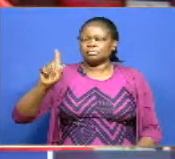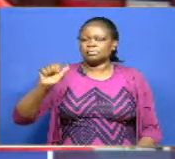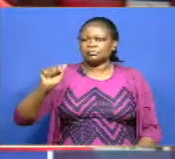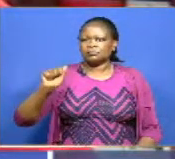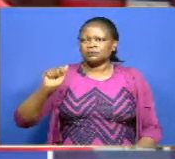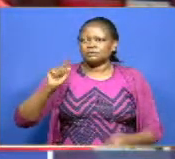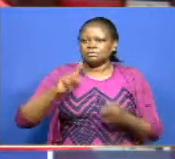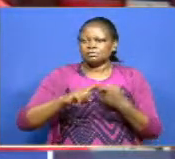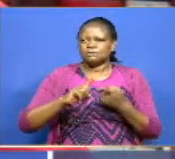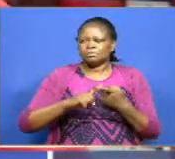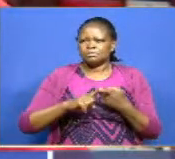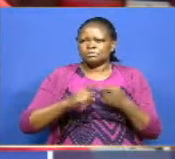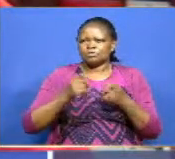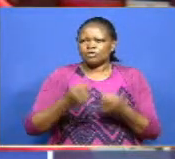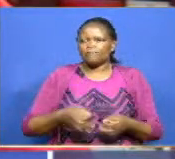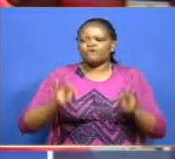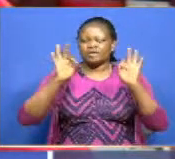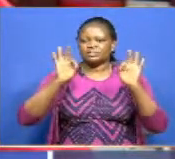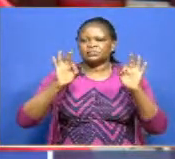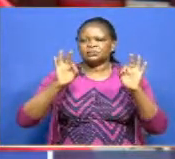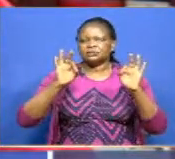to formally relinquish